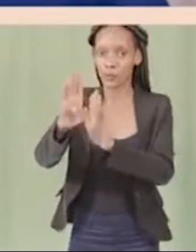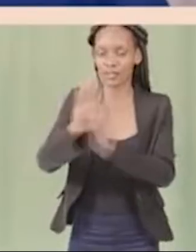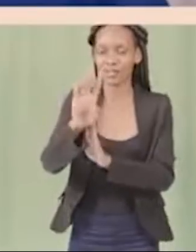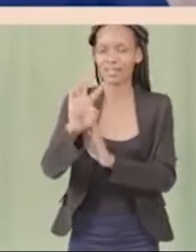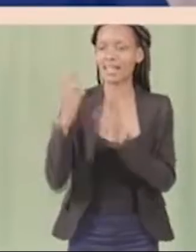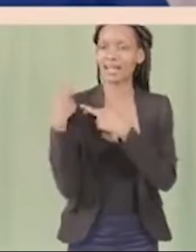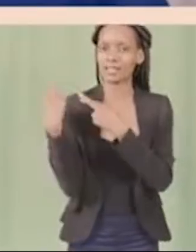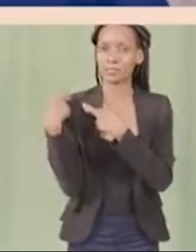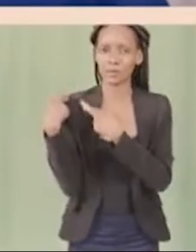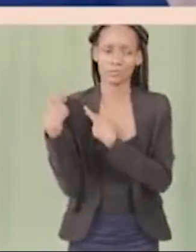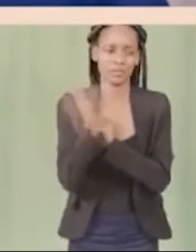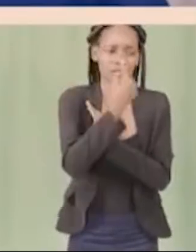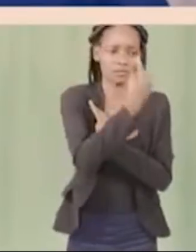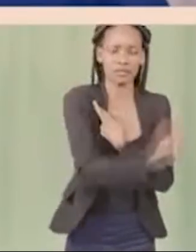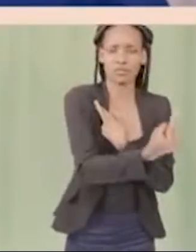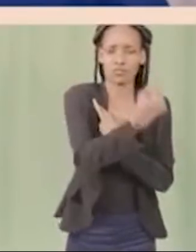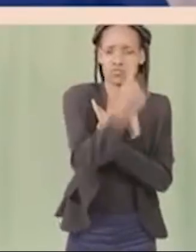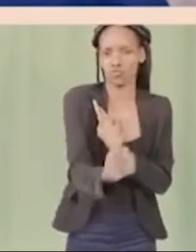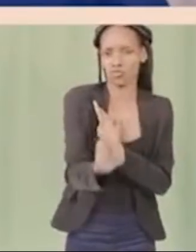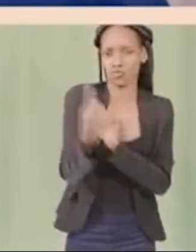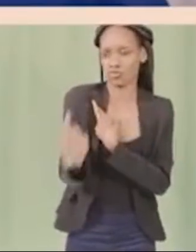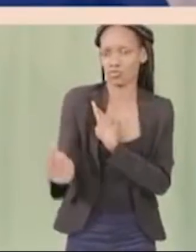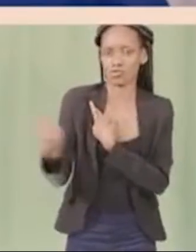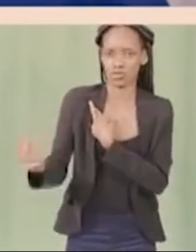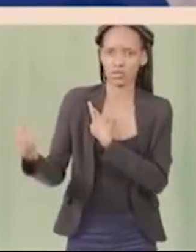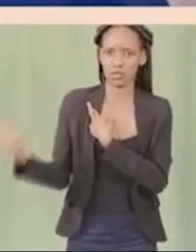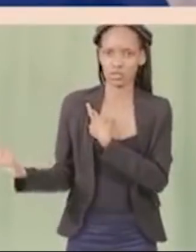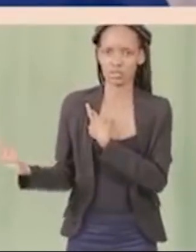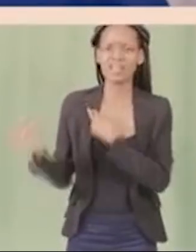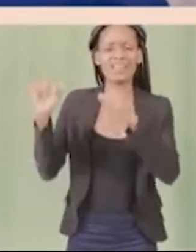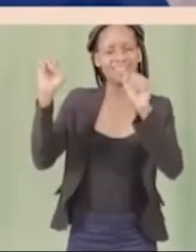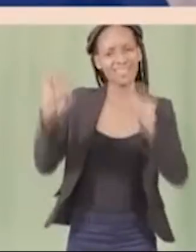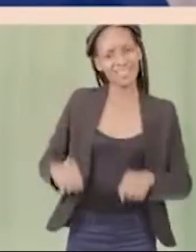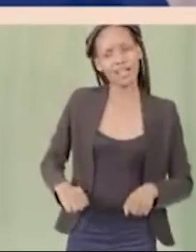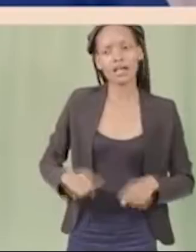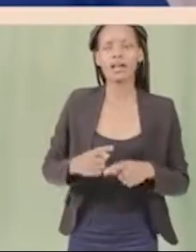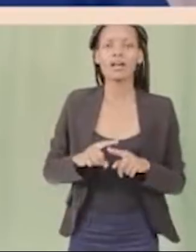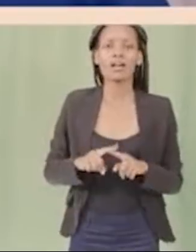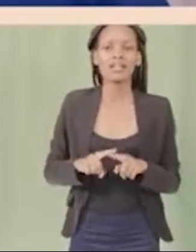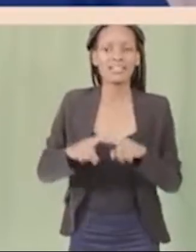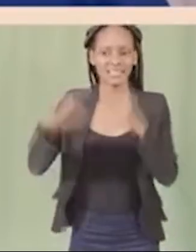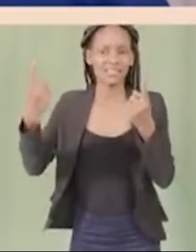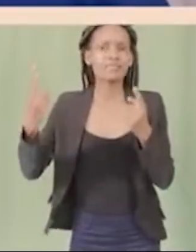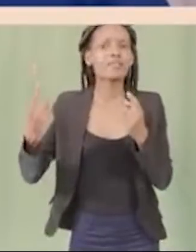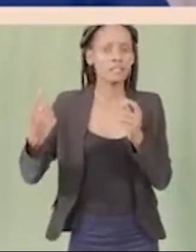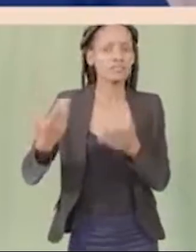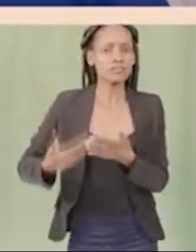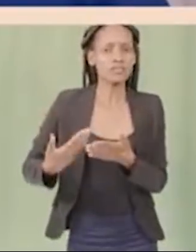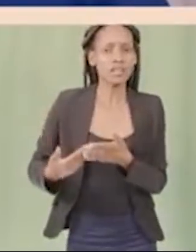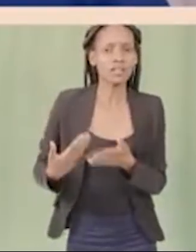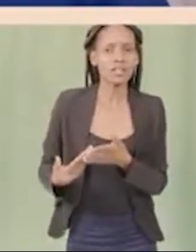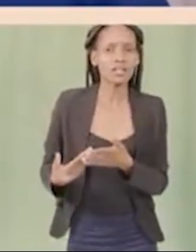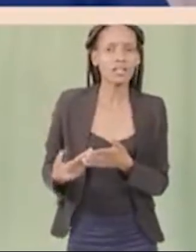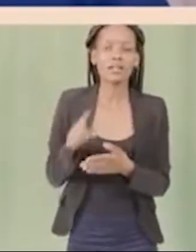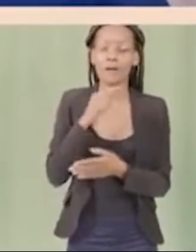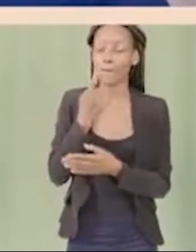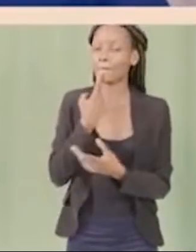us. Though we may have our own differences, we have far more in